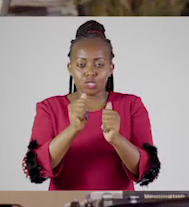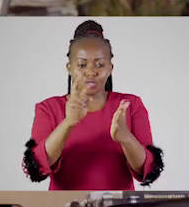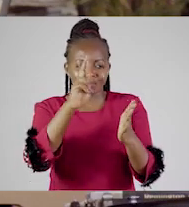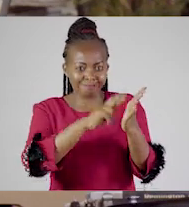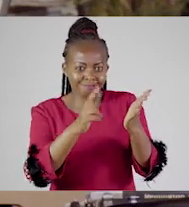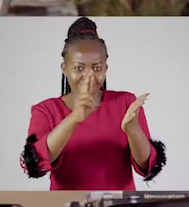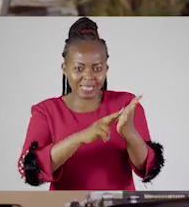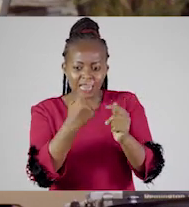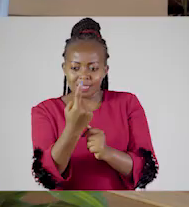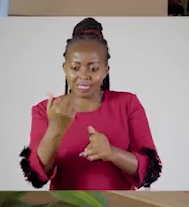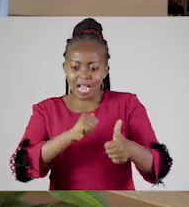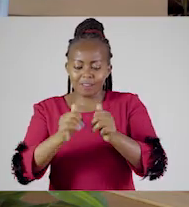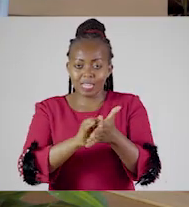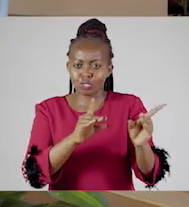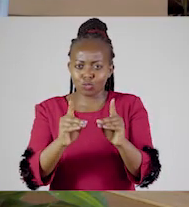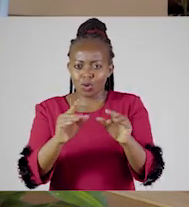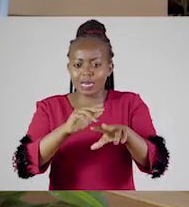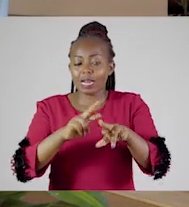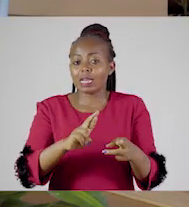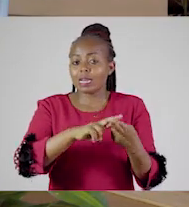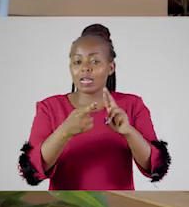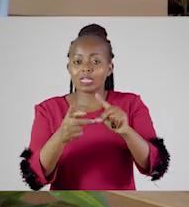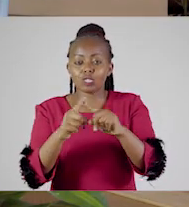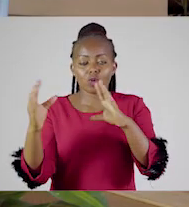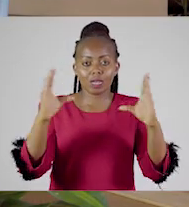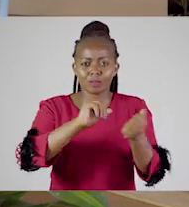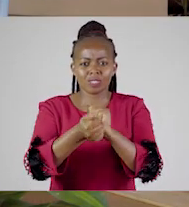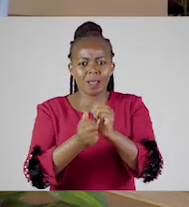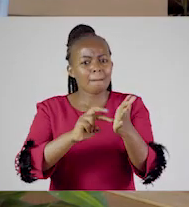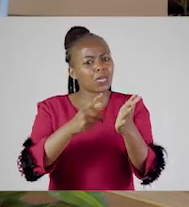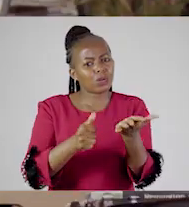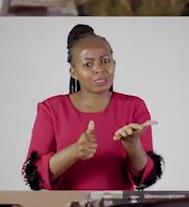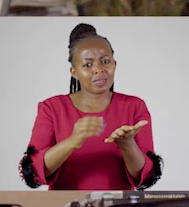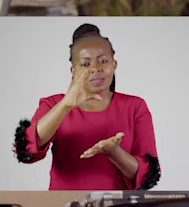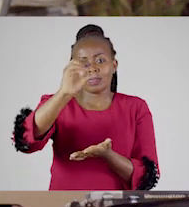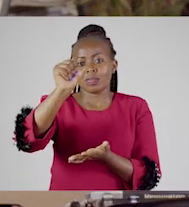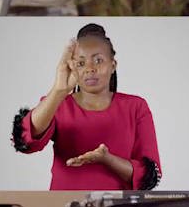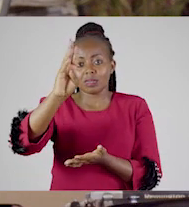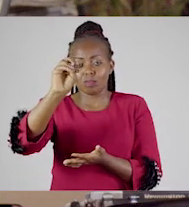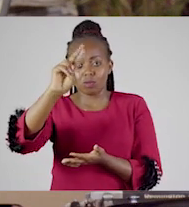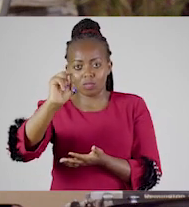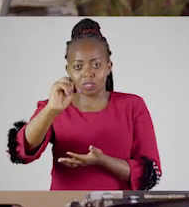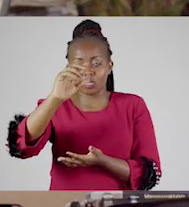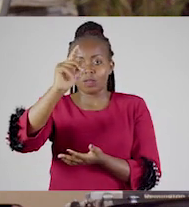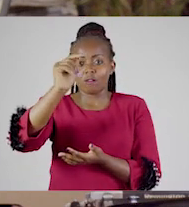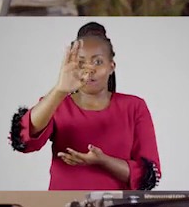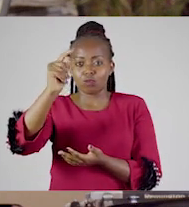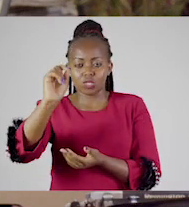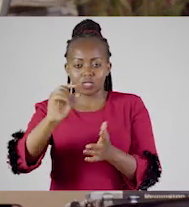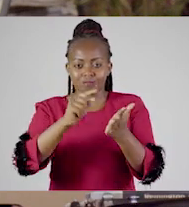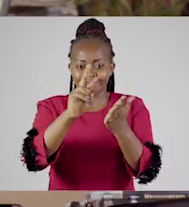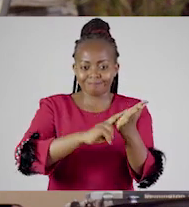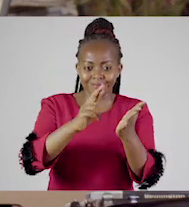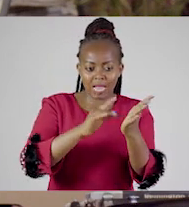activities contribute to climate change. So, what is a carbon footprint calculator? Well, a carbon foot calculator is a tool